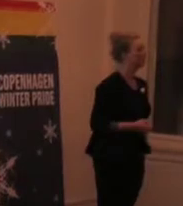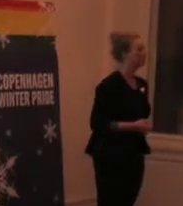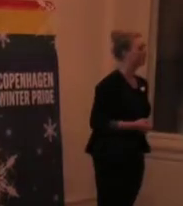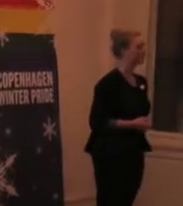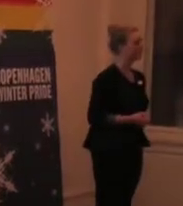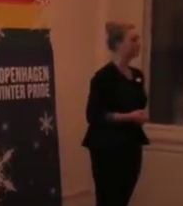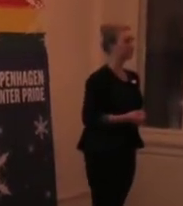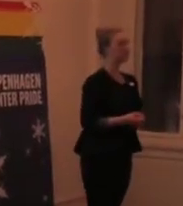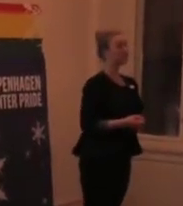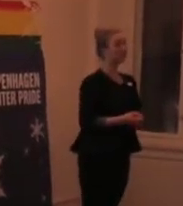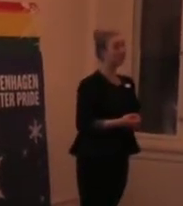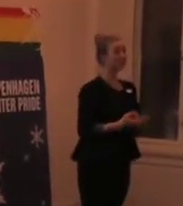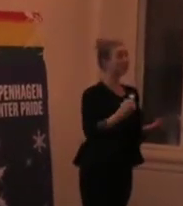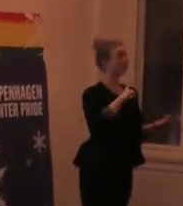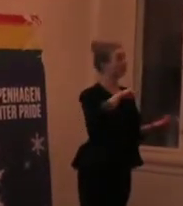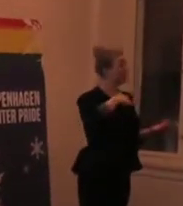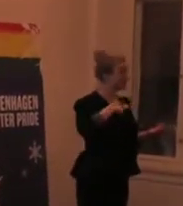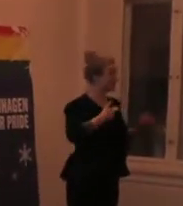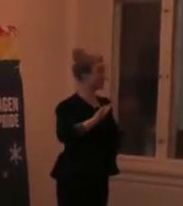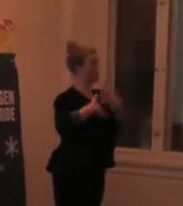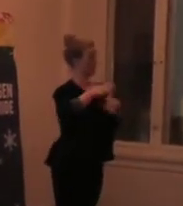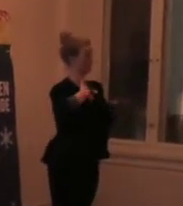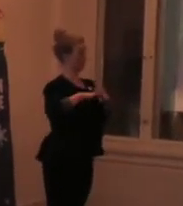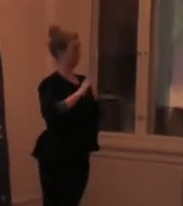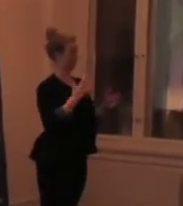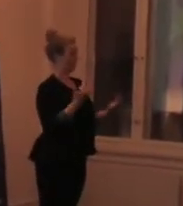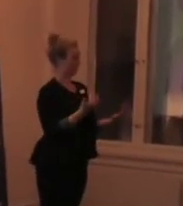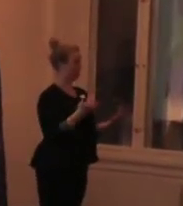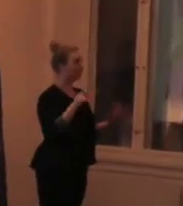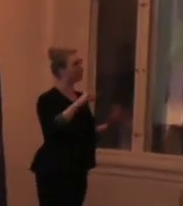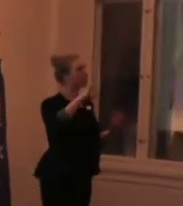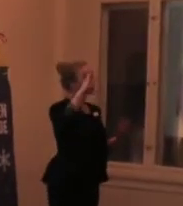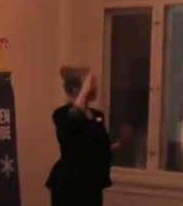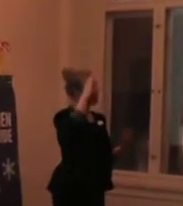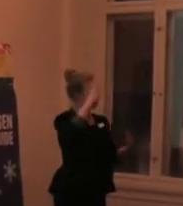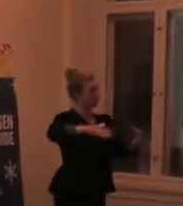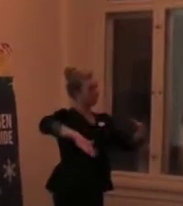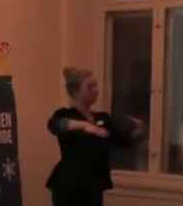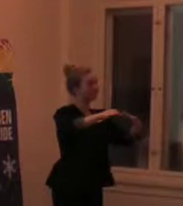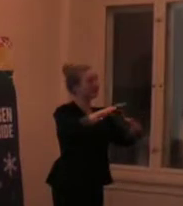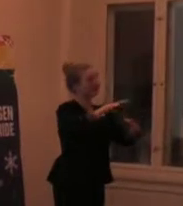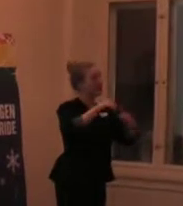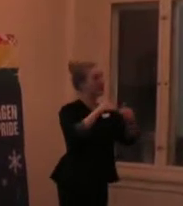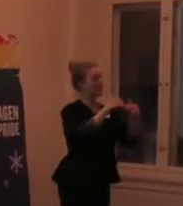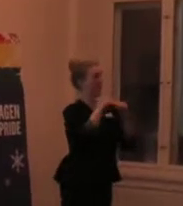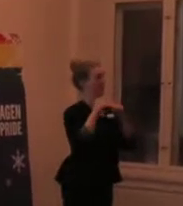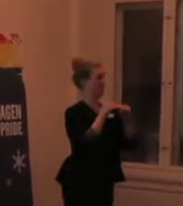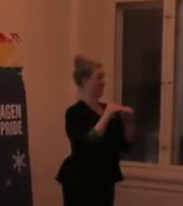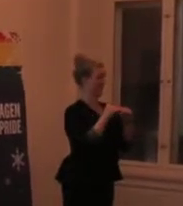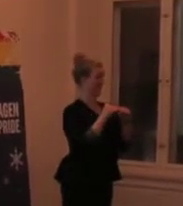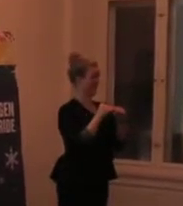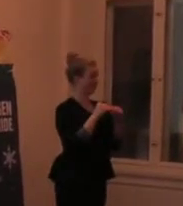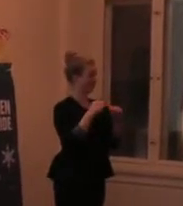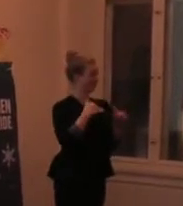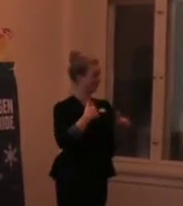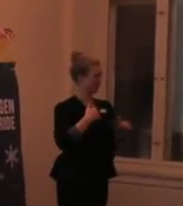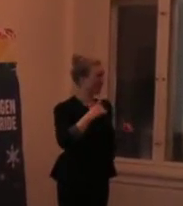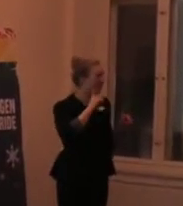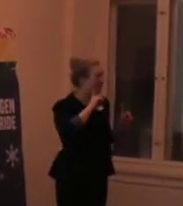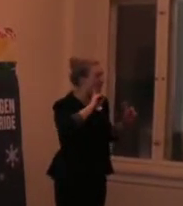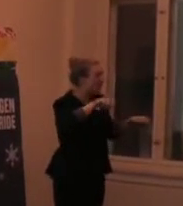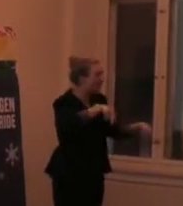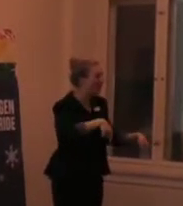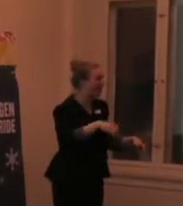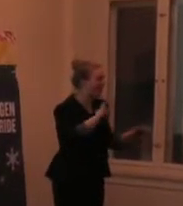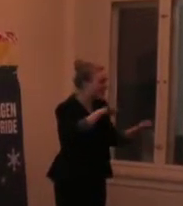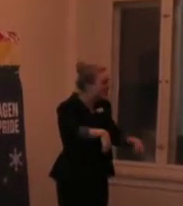So what we want is an Iraq where everyone is equal. I don't care